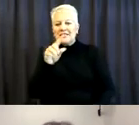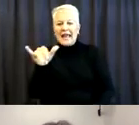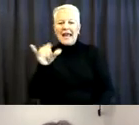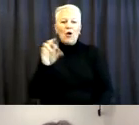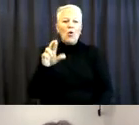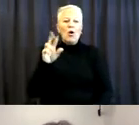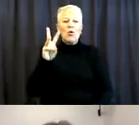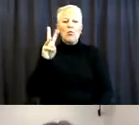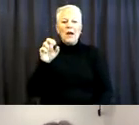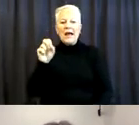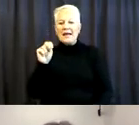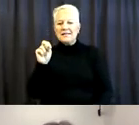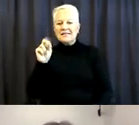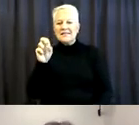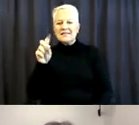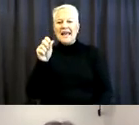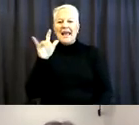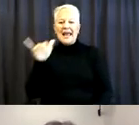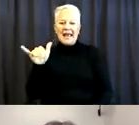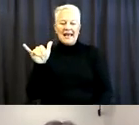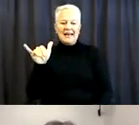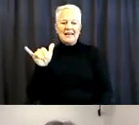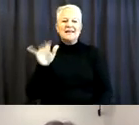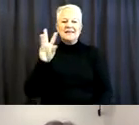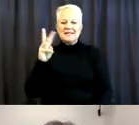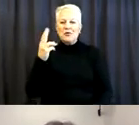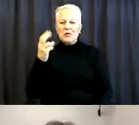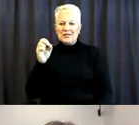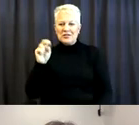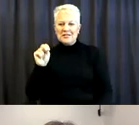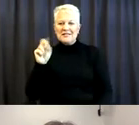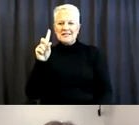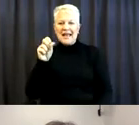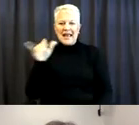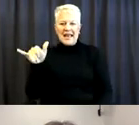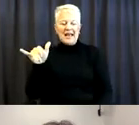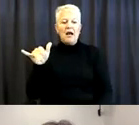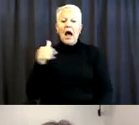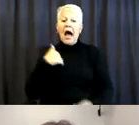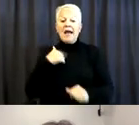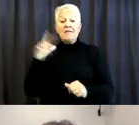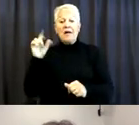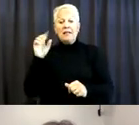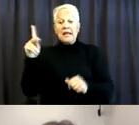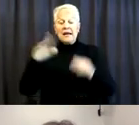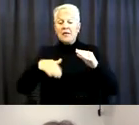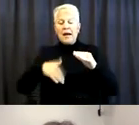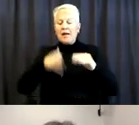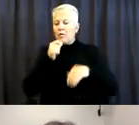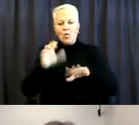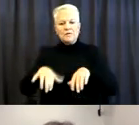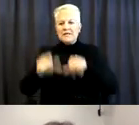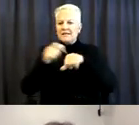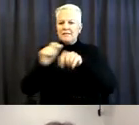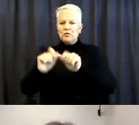or Wednesday, spelled W-H-E-N. I have a link on the bottom that we're not going to take the time to open, but I am hoping